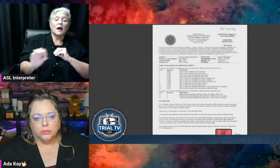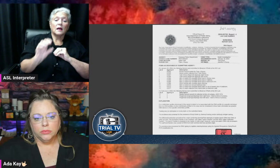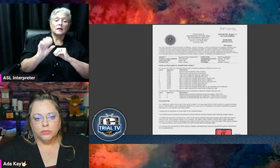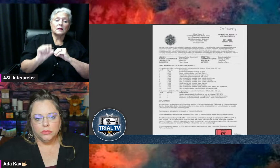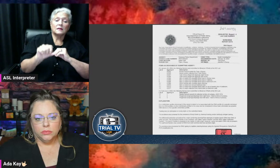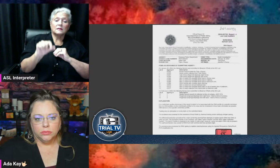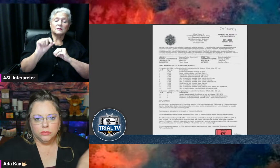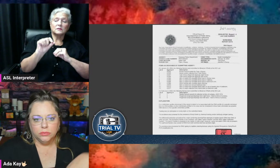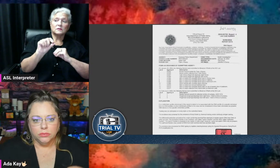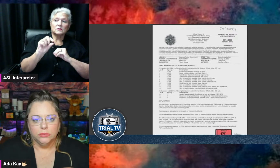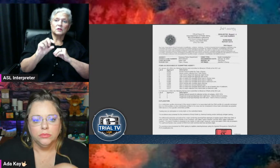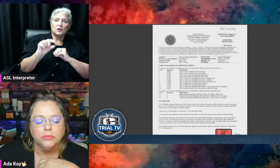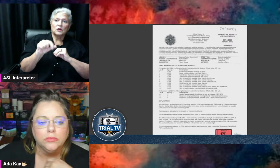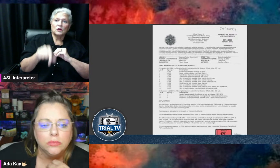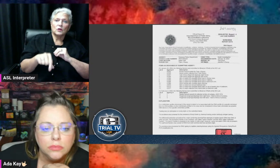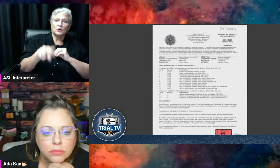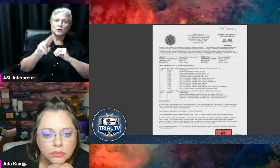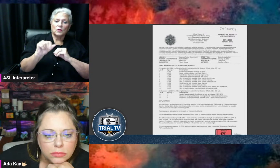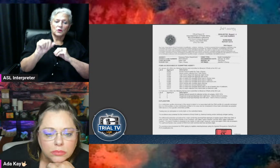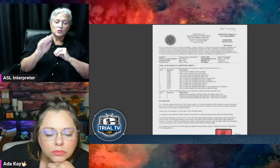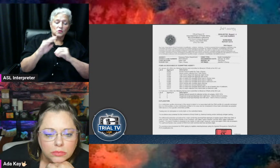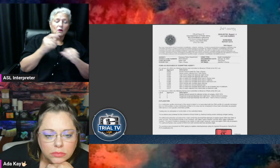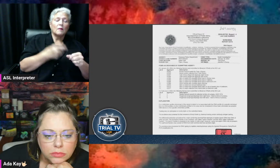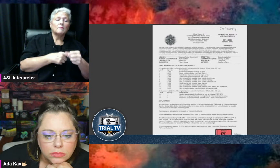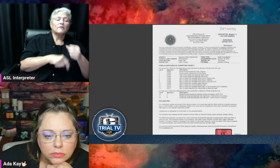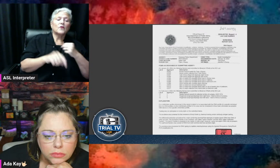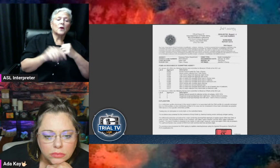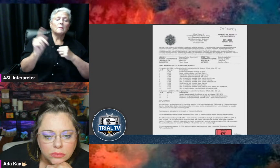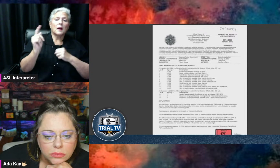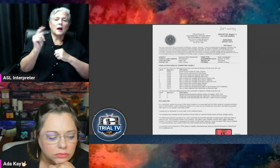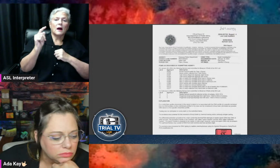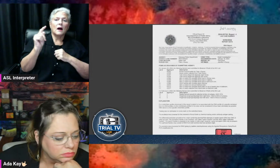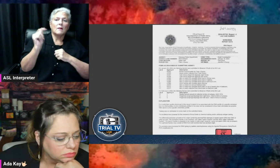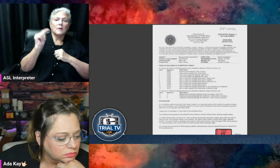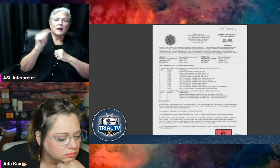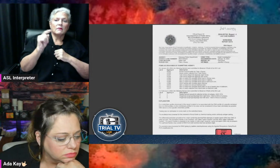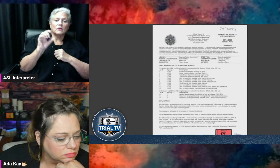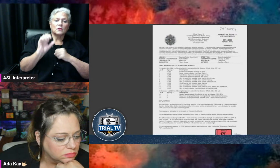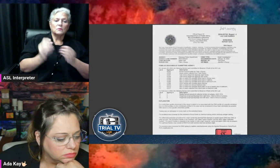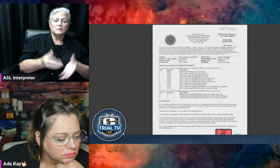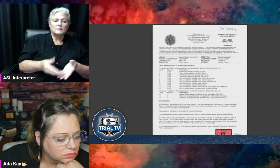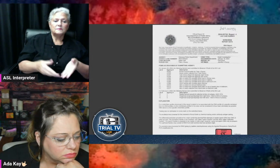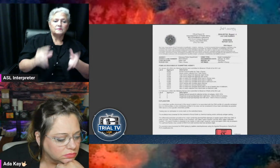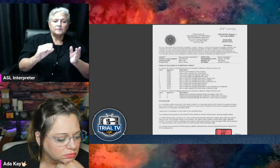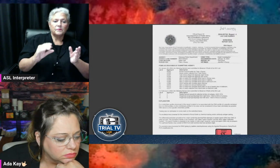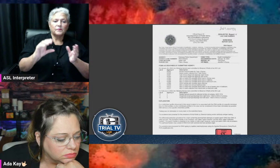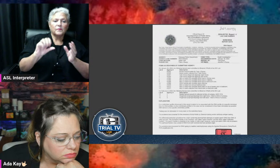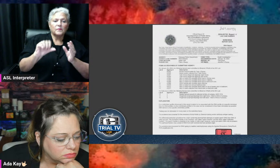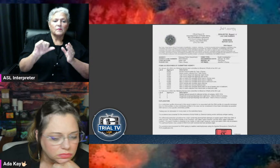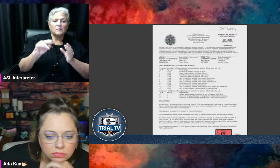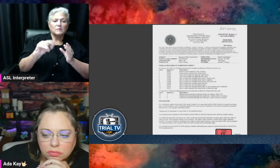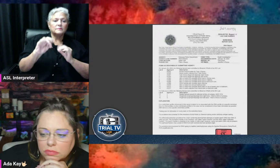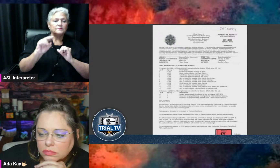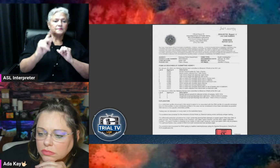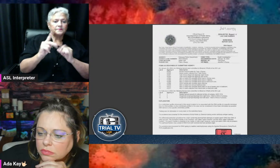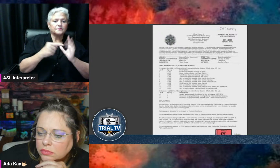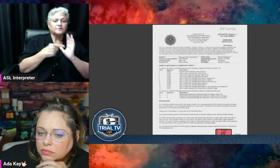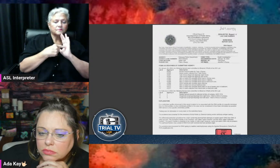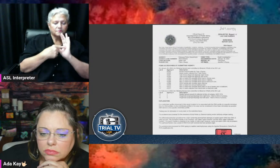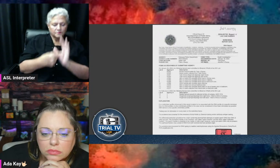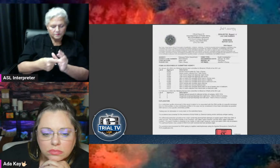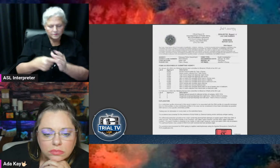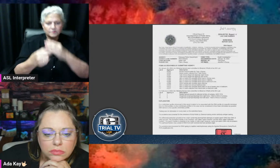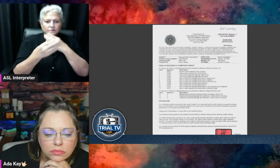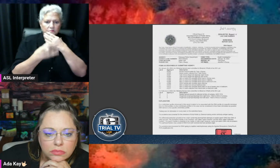sink. What were your findings on that? Screening indicated the presence of blood on the swabs from bathroom sink.